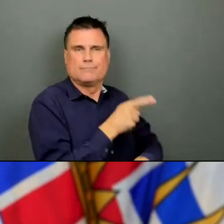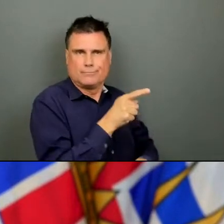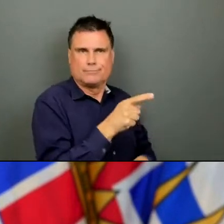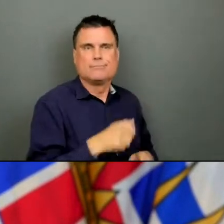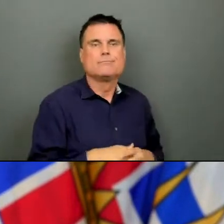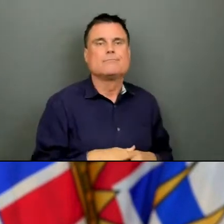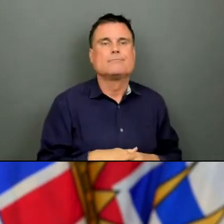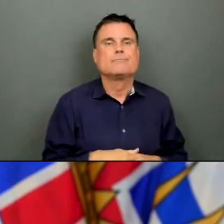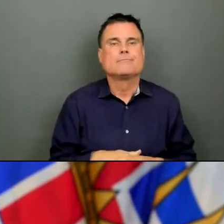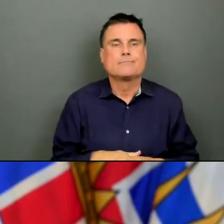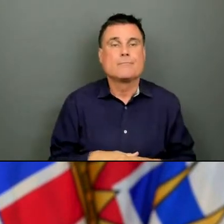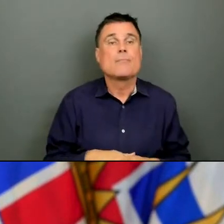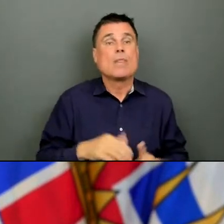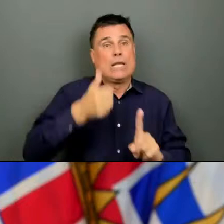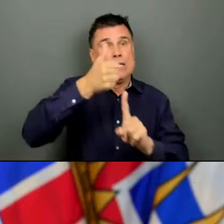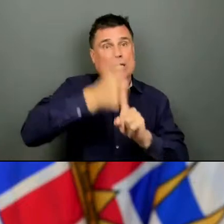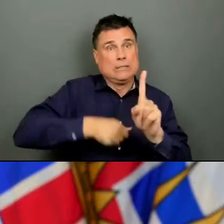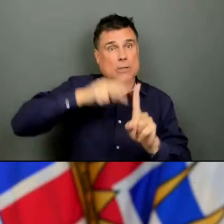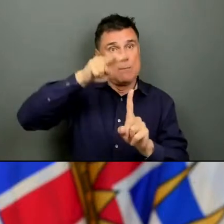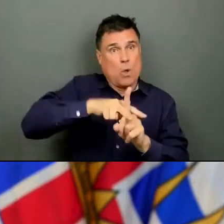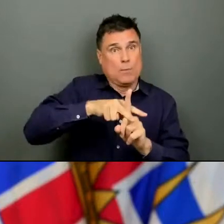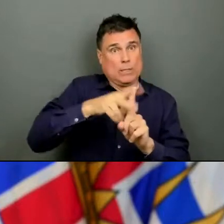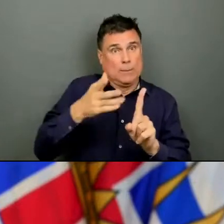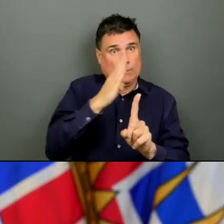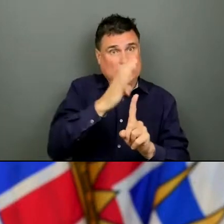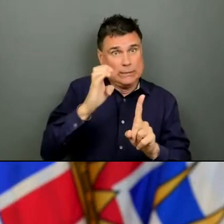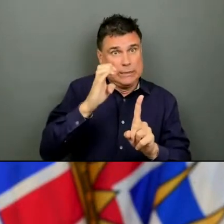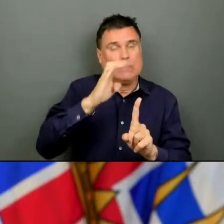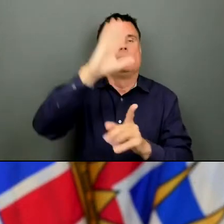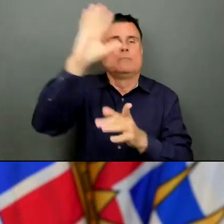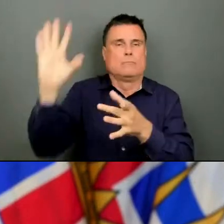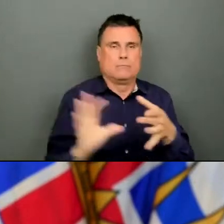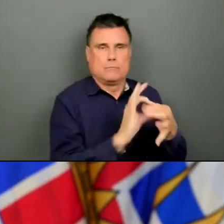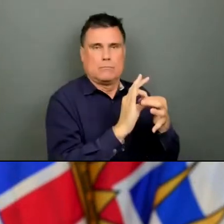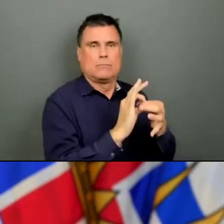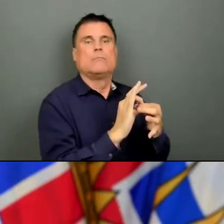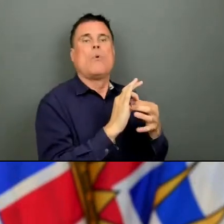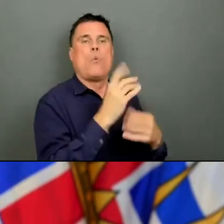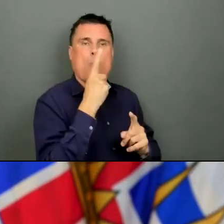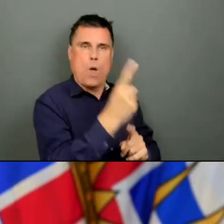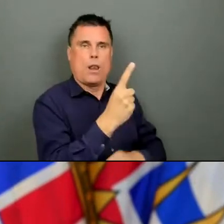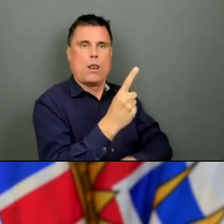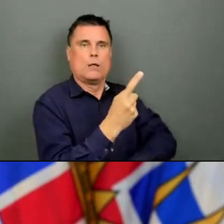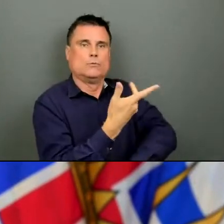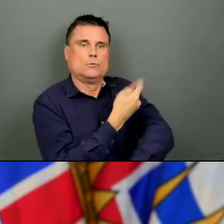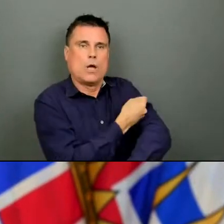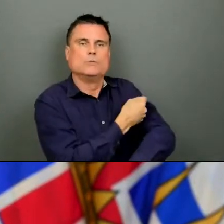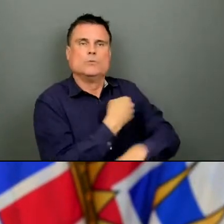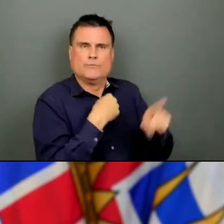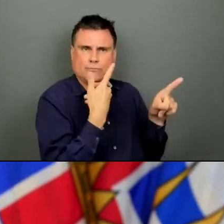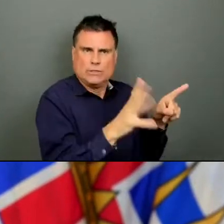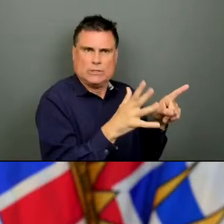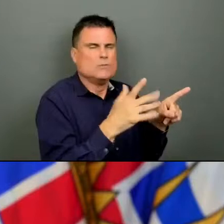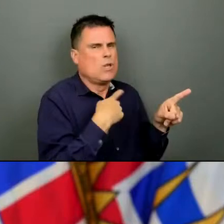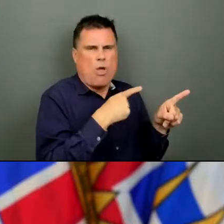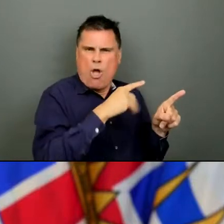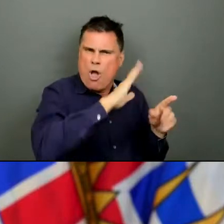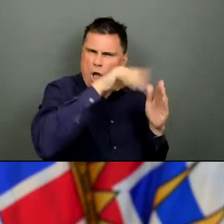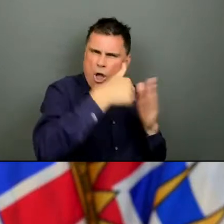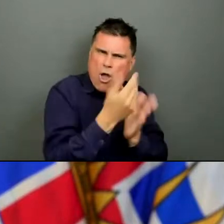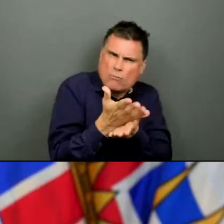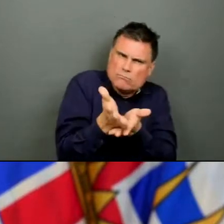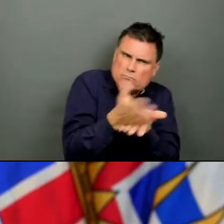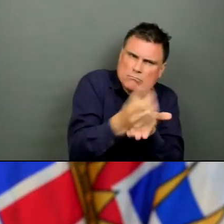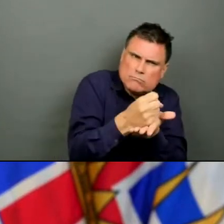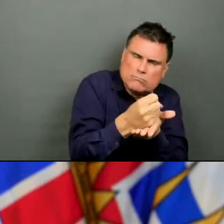clinics here in BC is connected to a single dose of vaccine, and we're using every last dose to get people fully